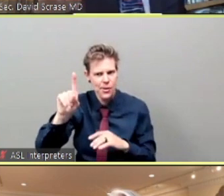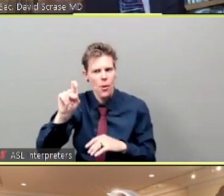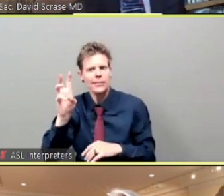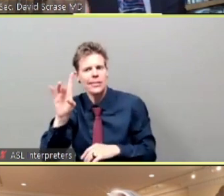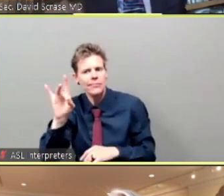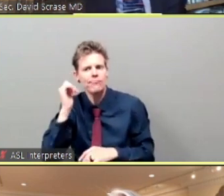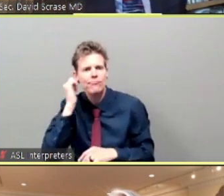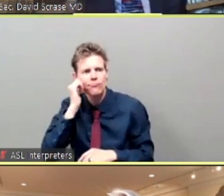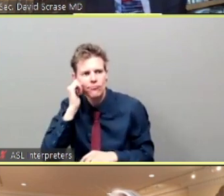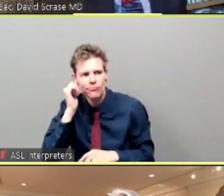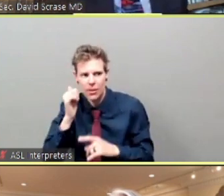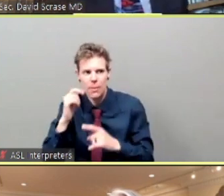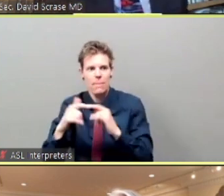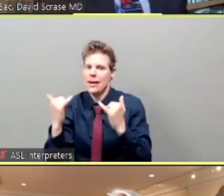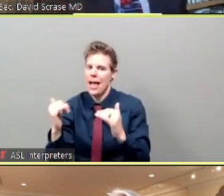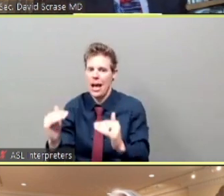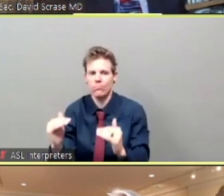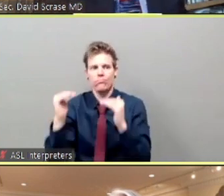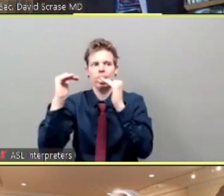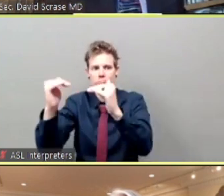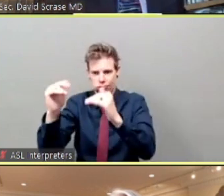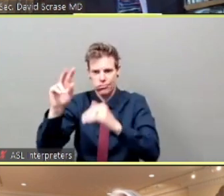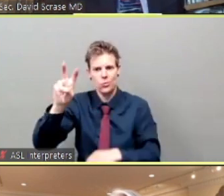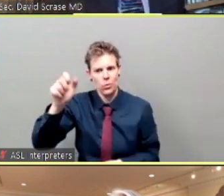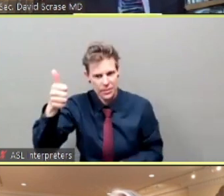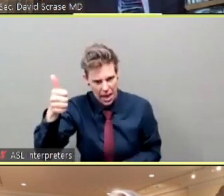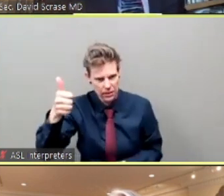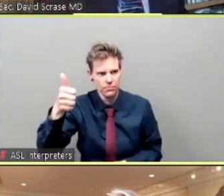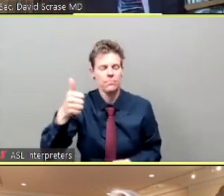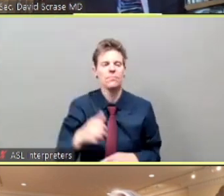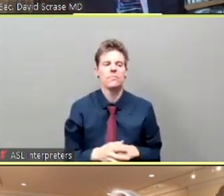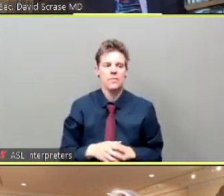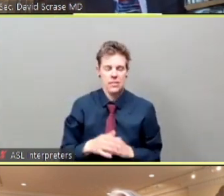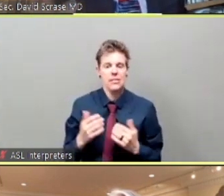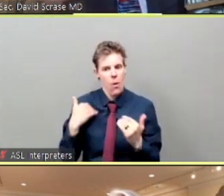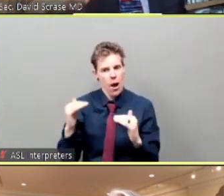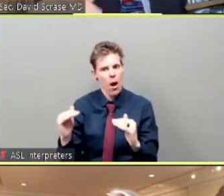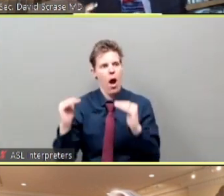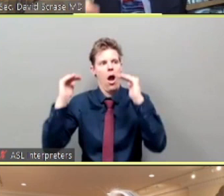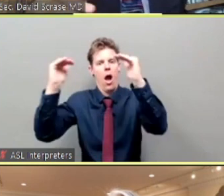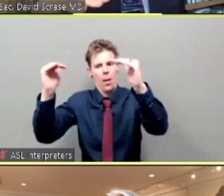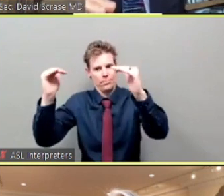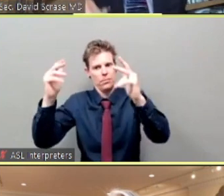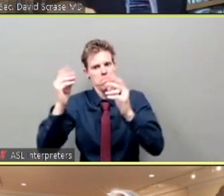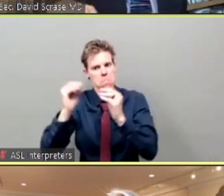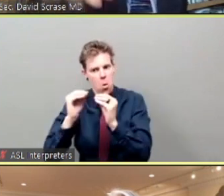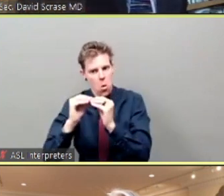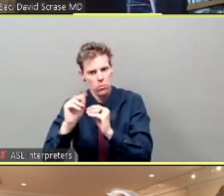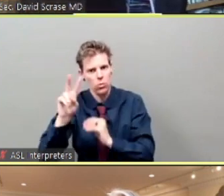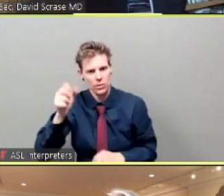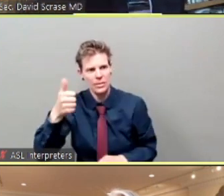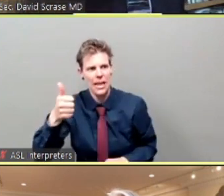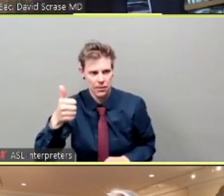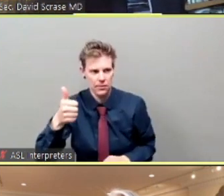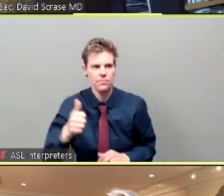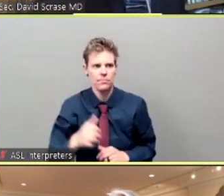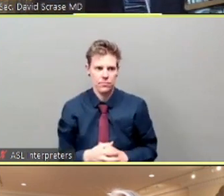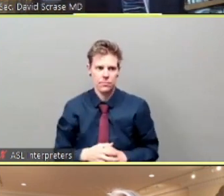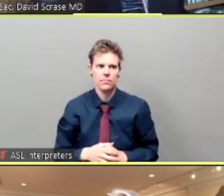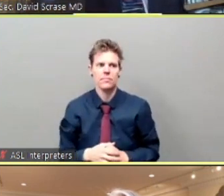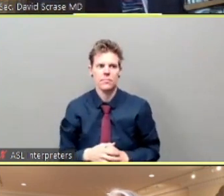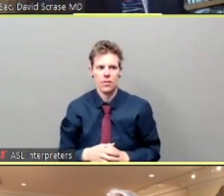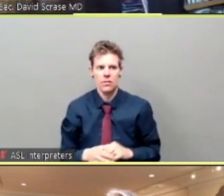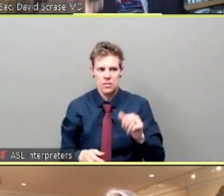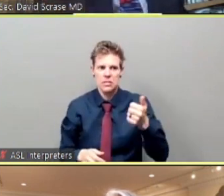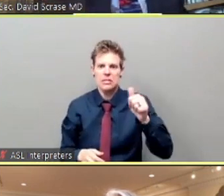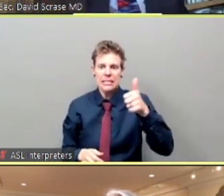This 210 translates into 10 cases per day per 100,000. And also we're relaxing and